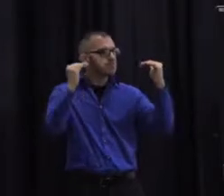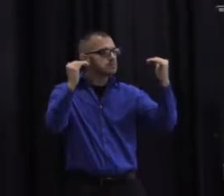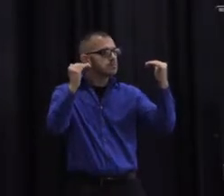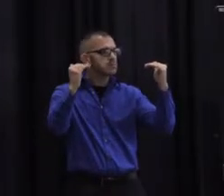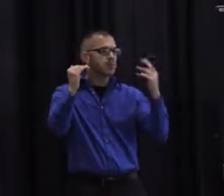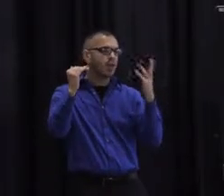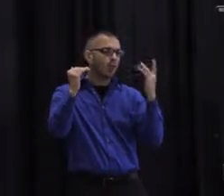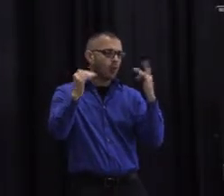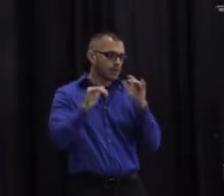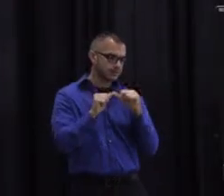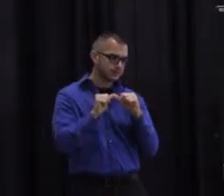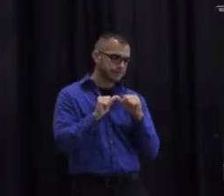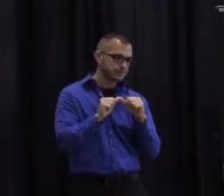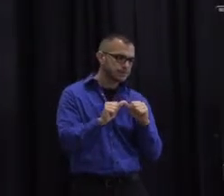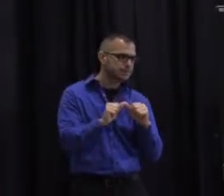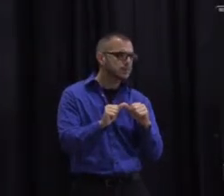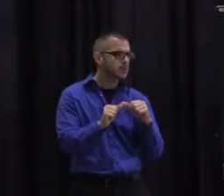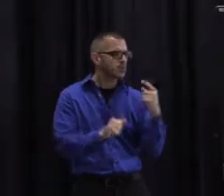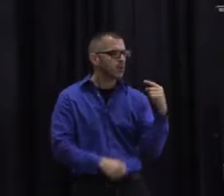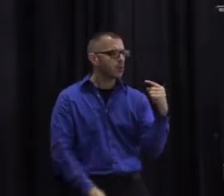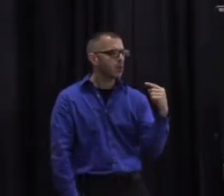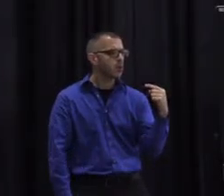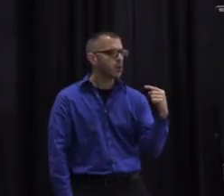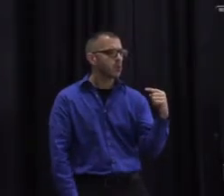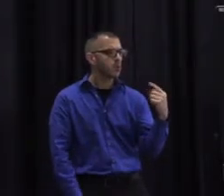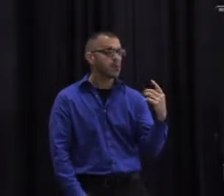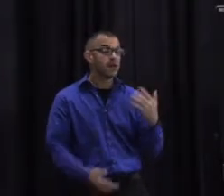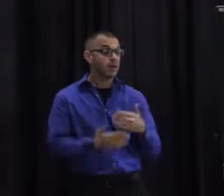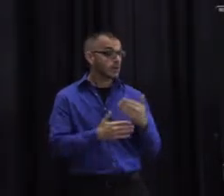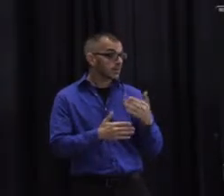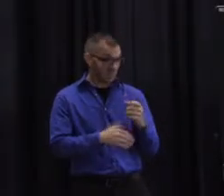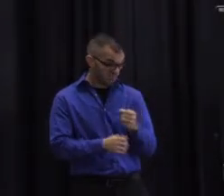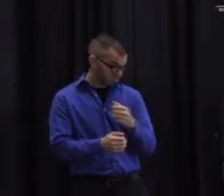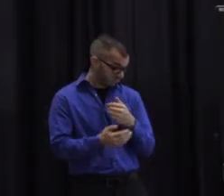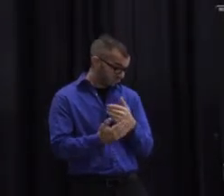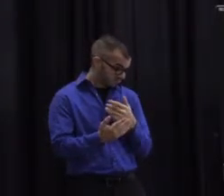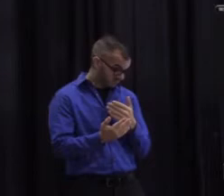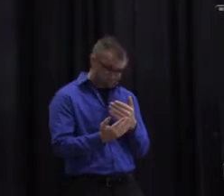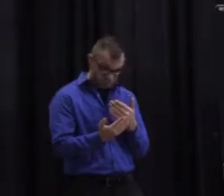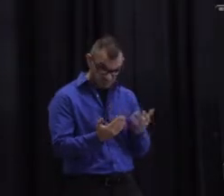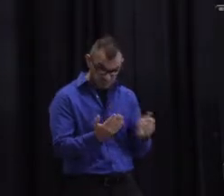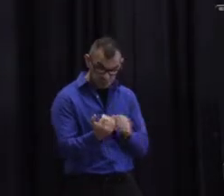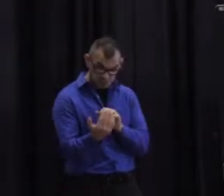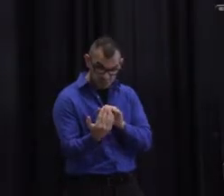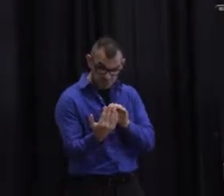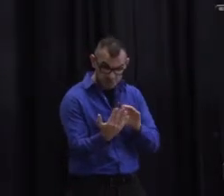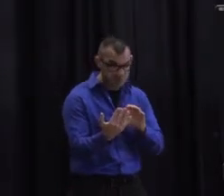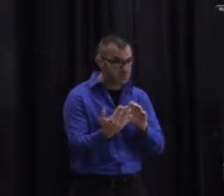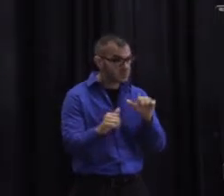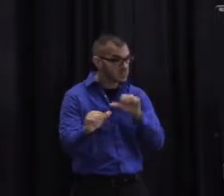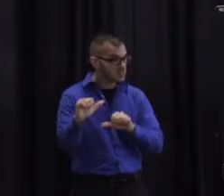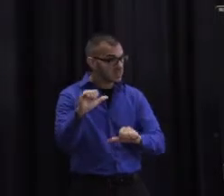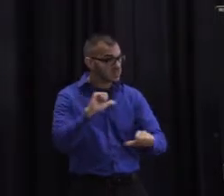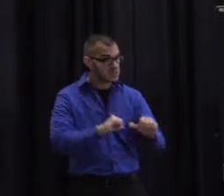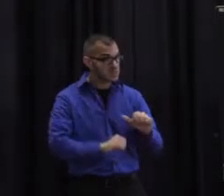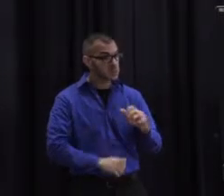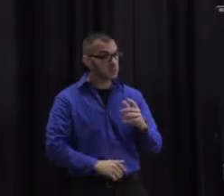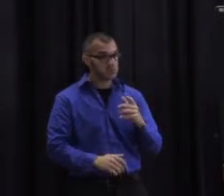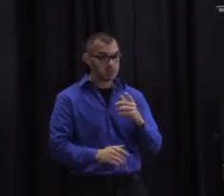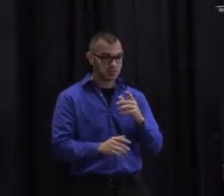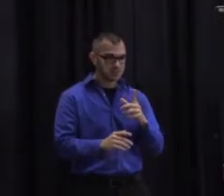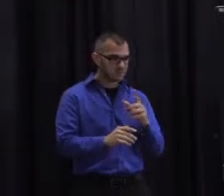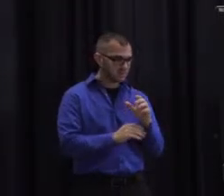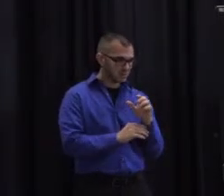do I stay? And all the other stuff you can learn, the science you can learn. The